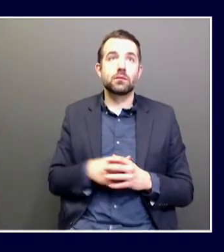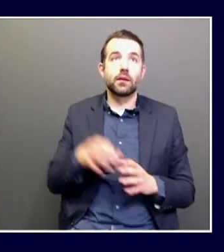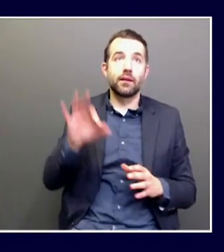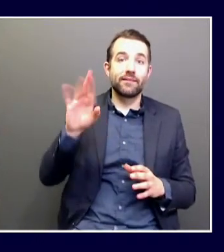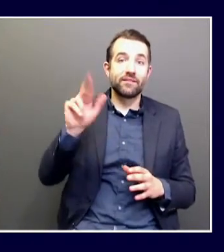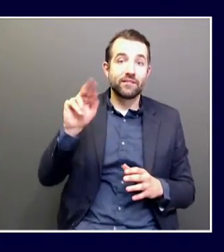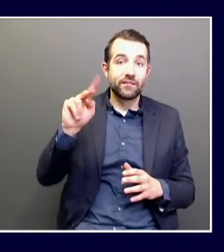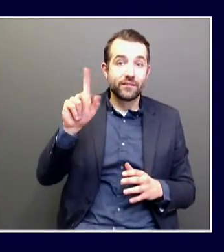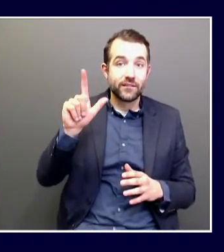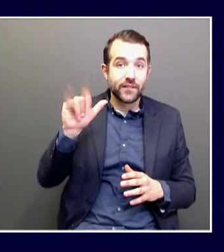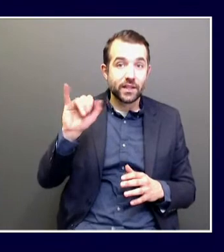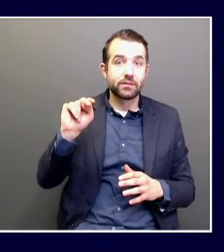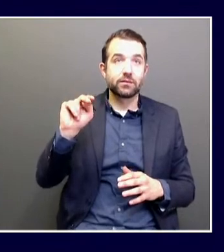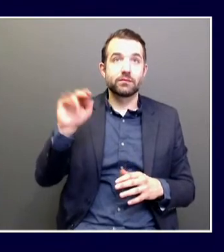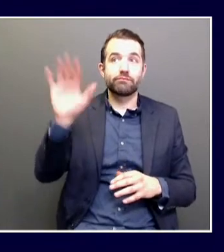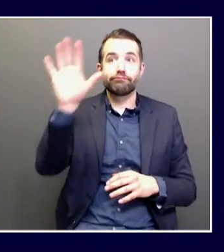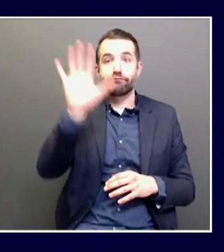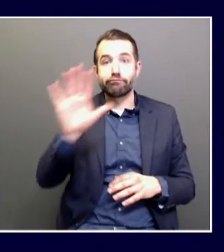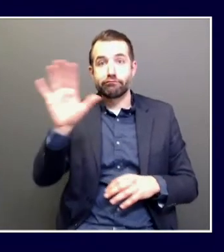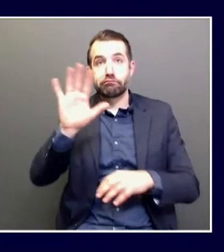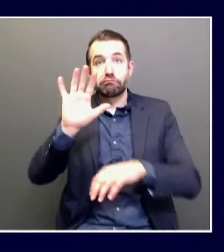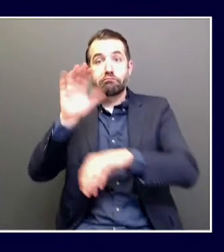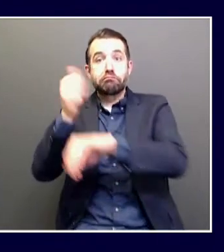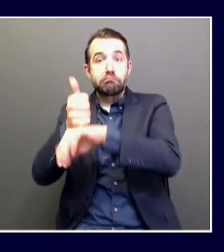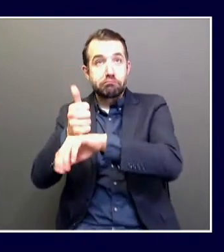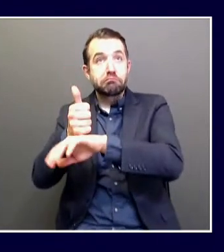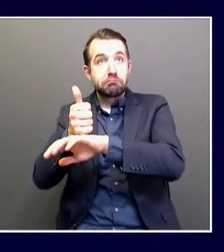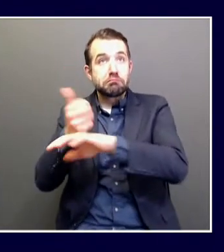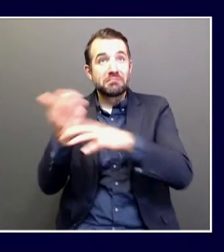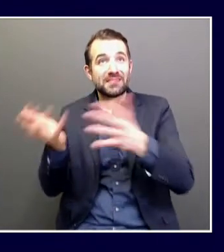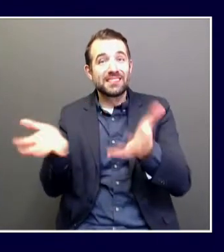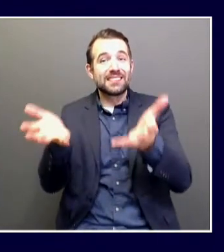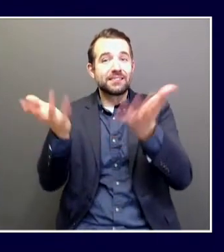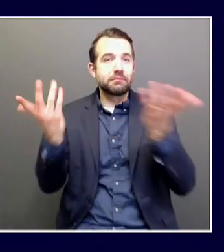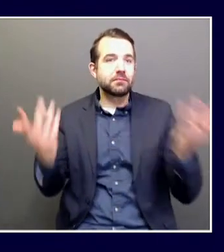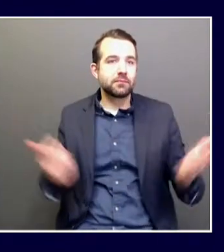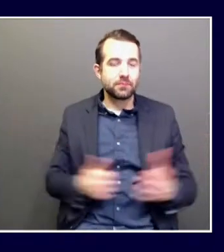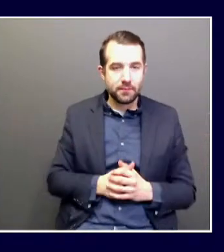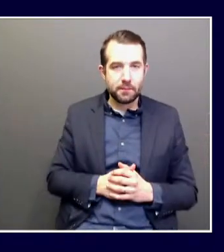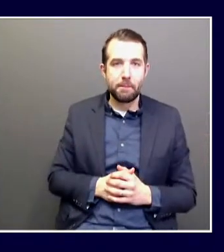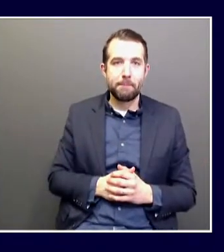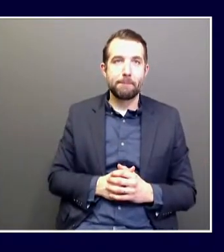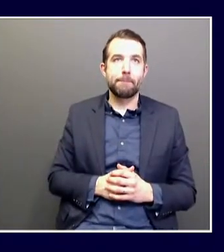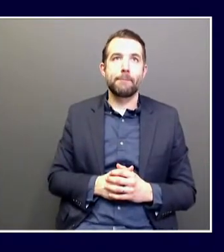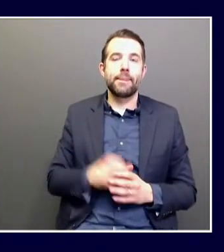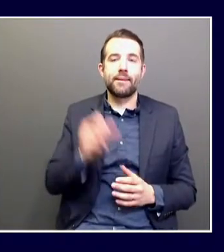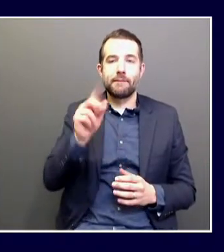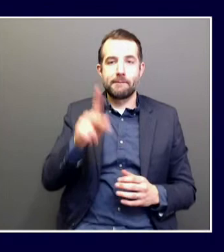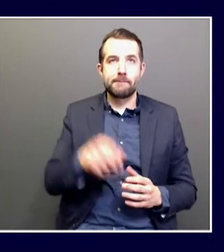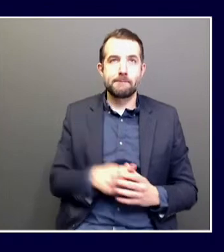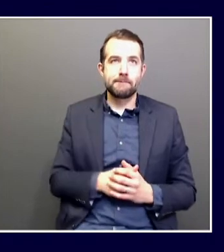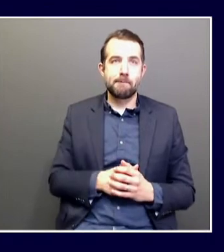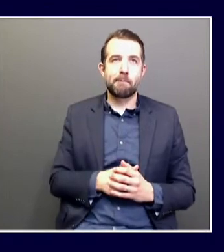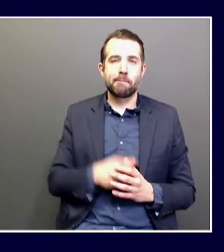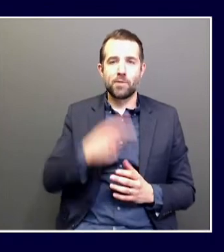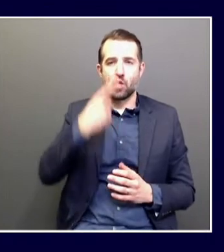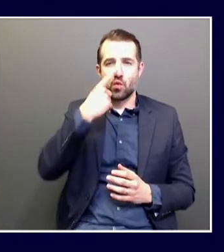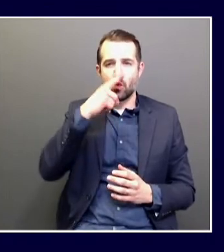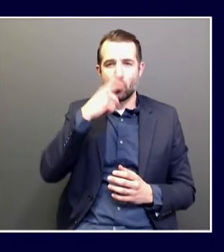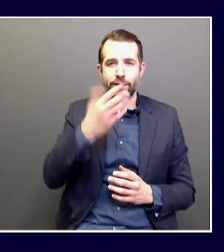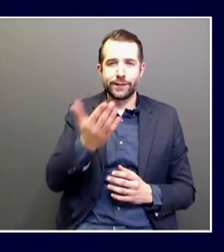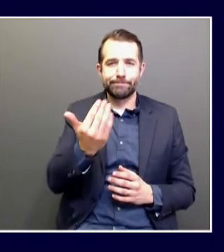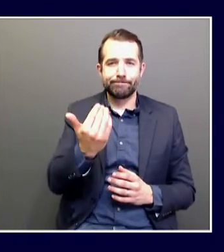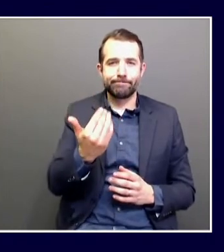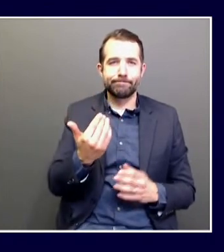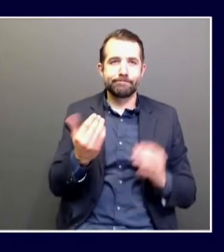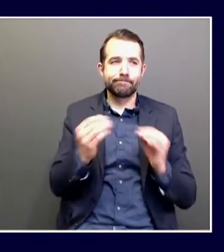it has definitely been a challenge. Okay, and I'm wondering if you can maybe shine some light on, I